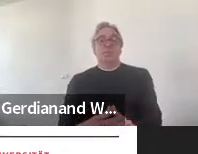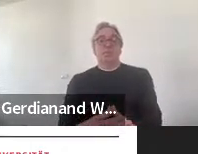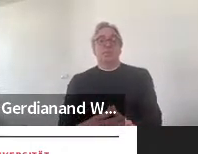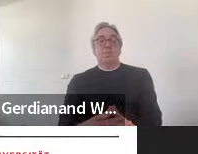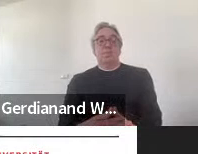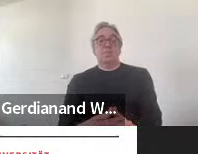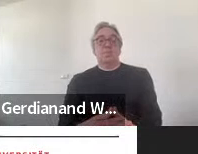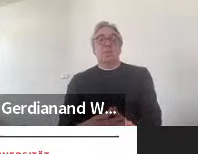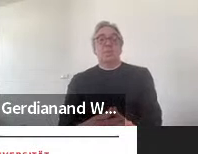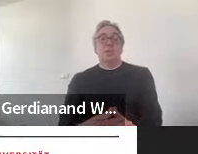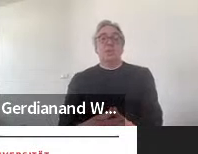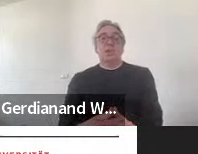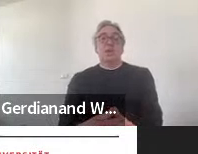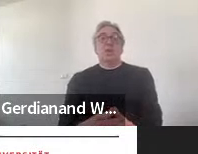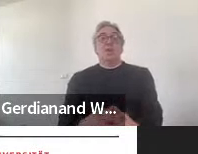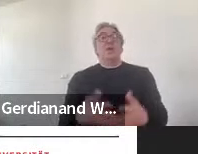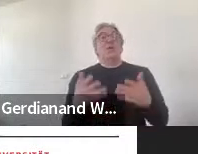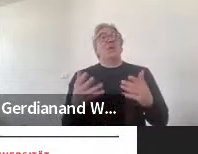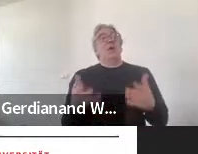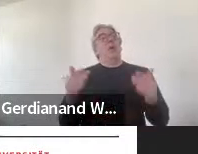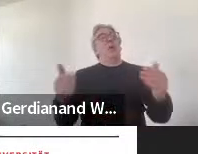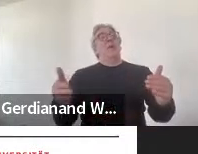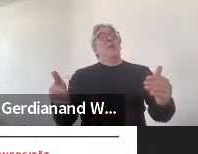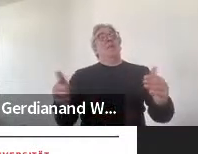I would go over to a next